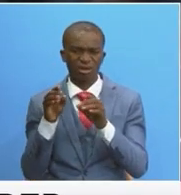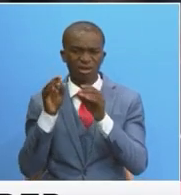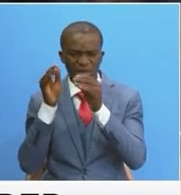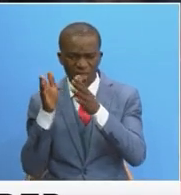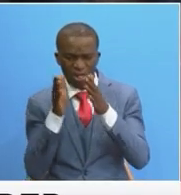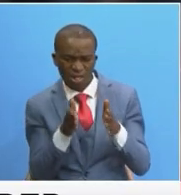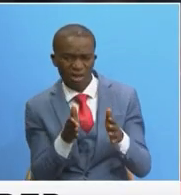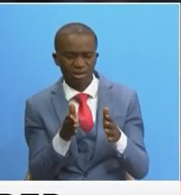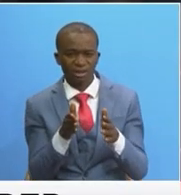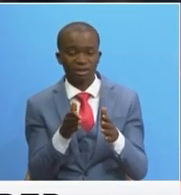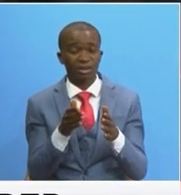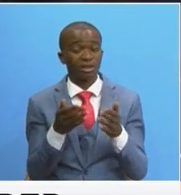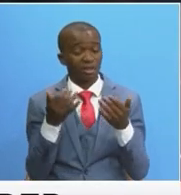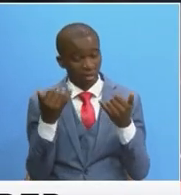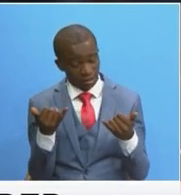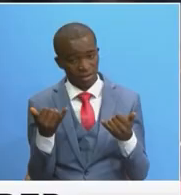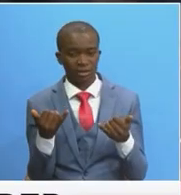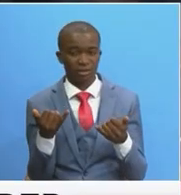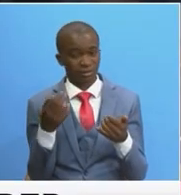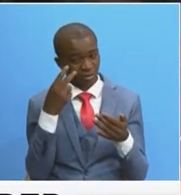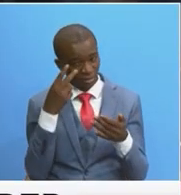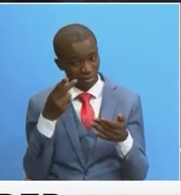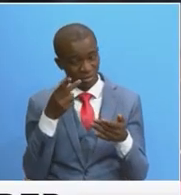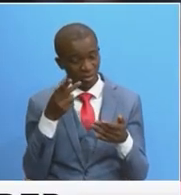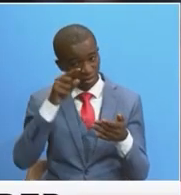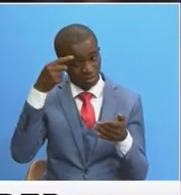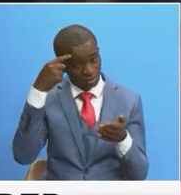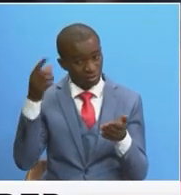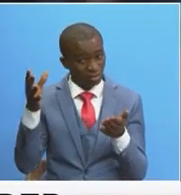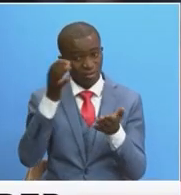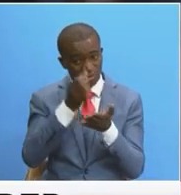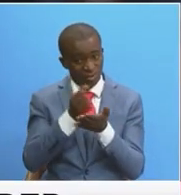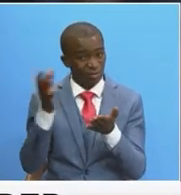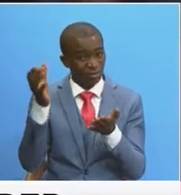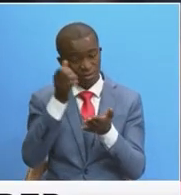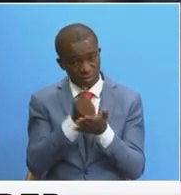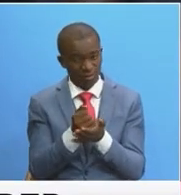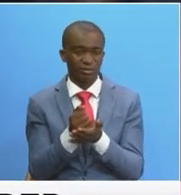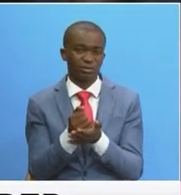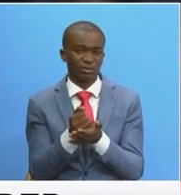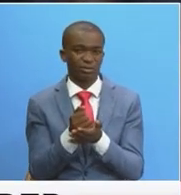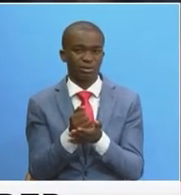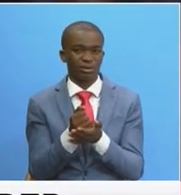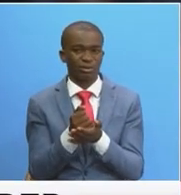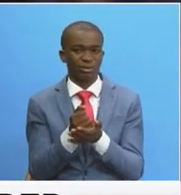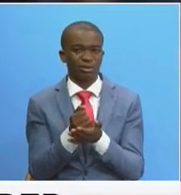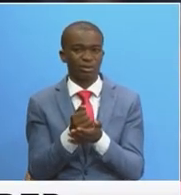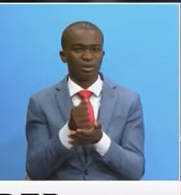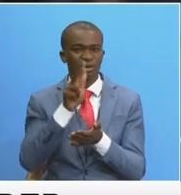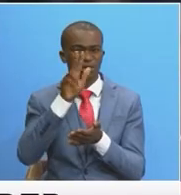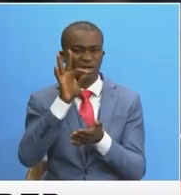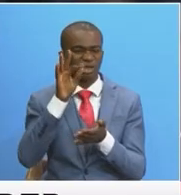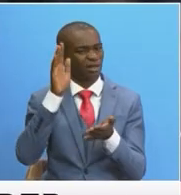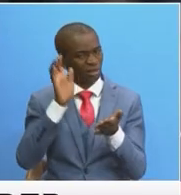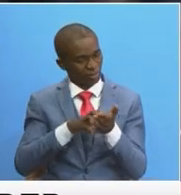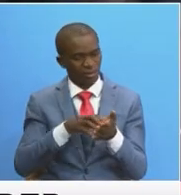strides that have been made in the area of education. The government of Zambia has